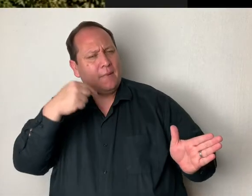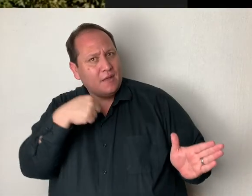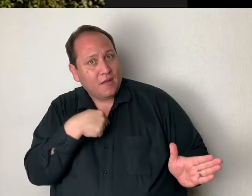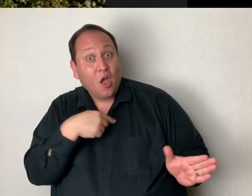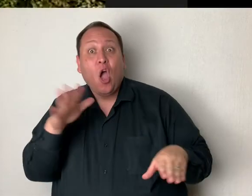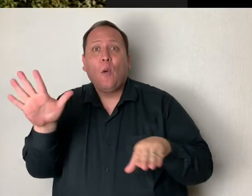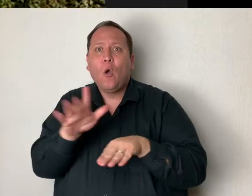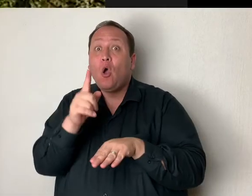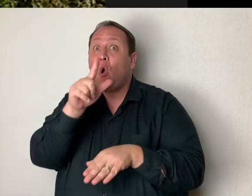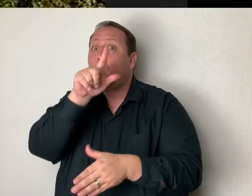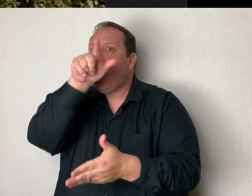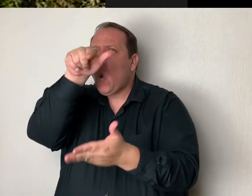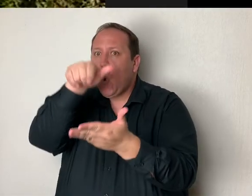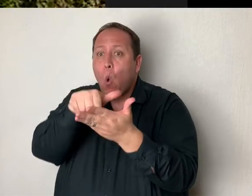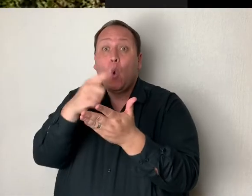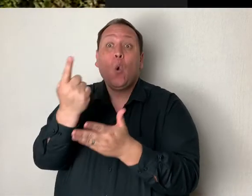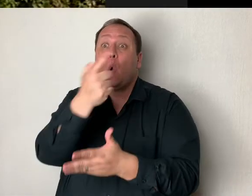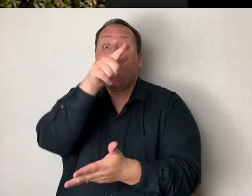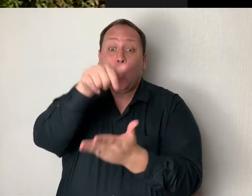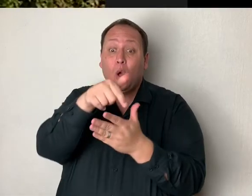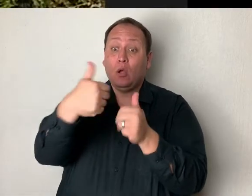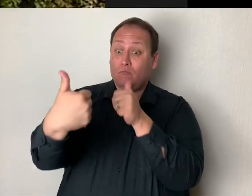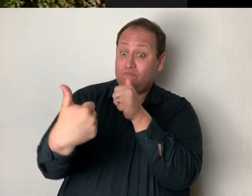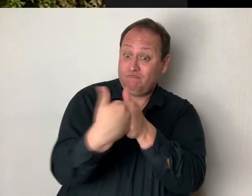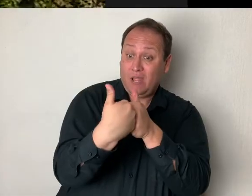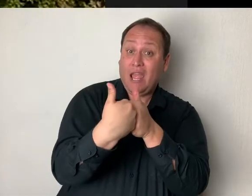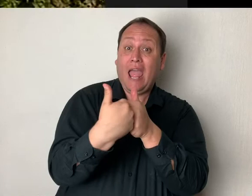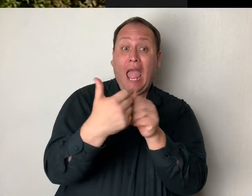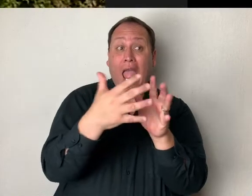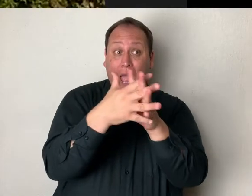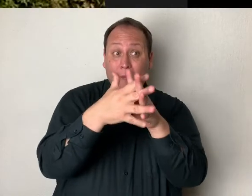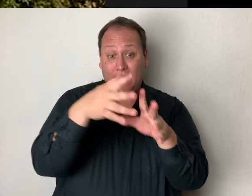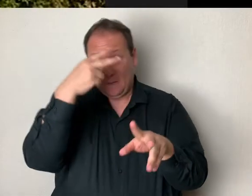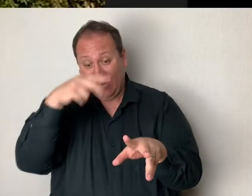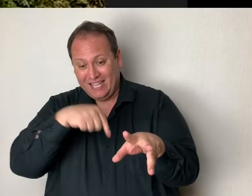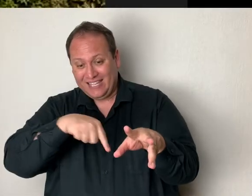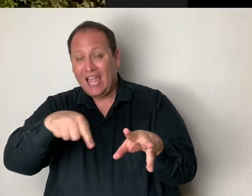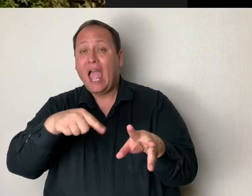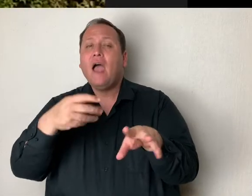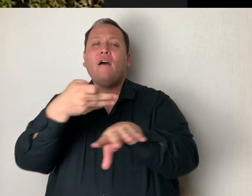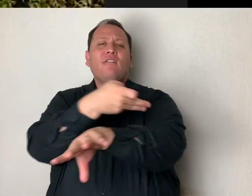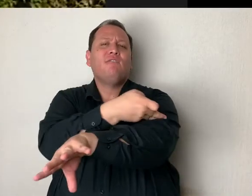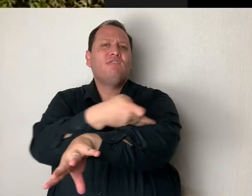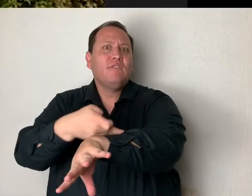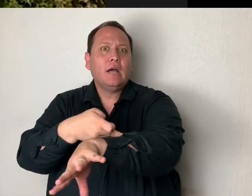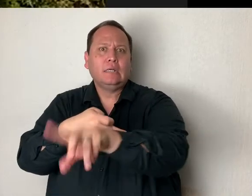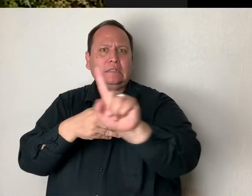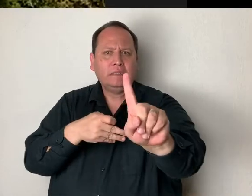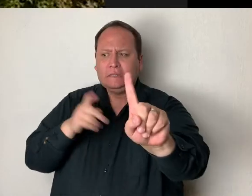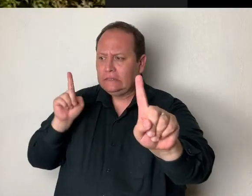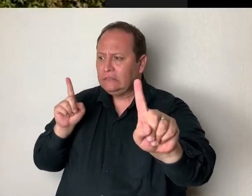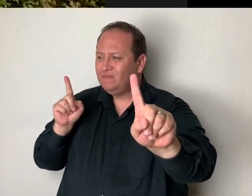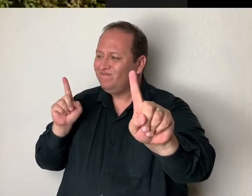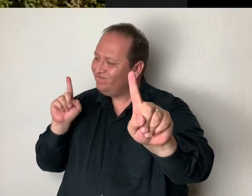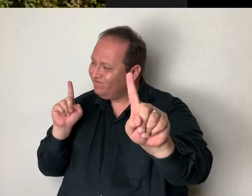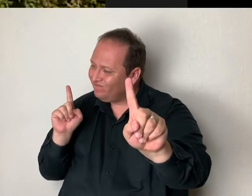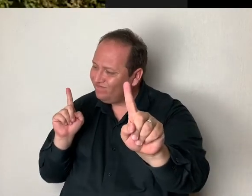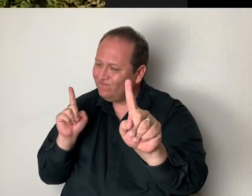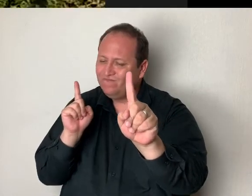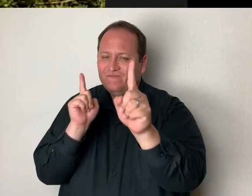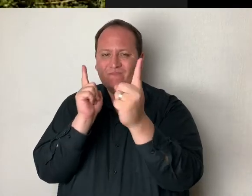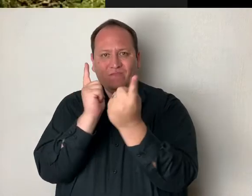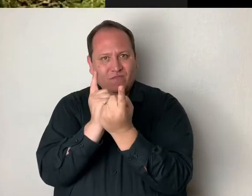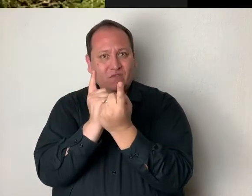the USA-Mexico border where mixed status families can come together, if only for a few hours during